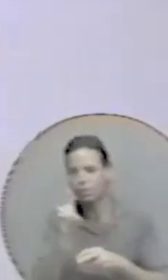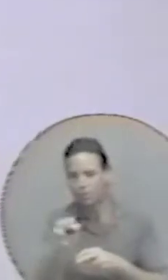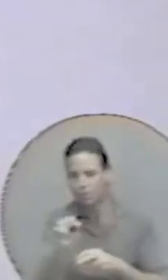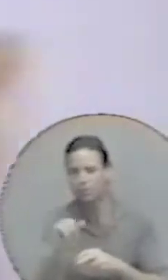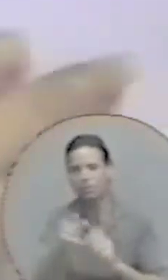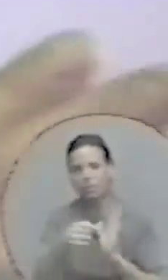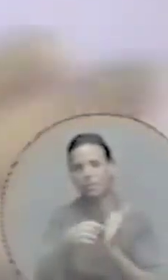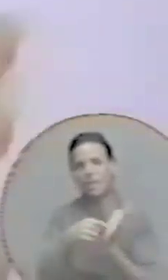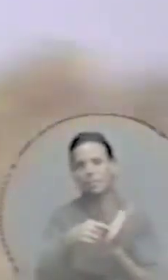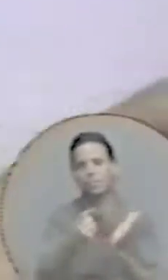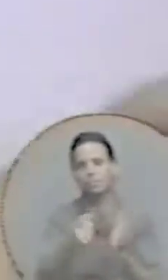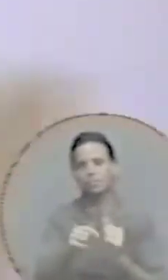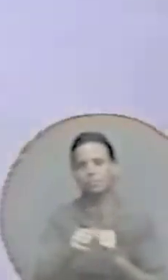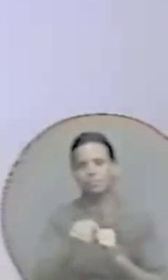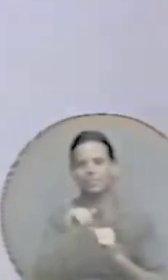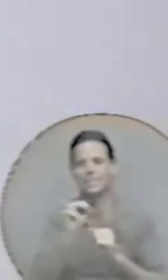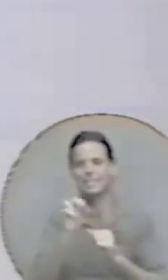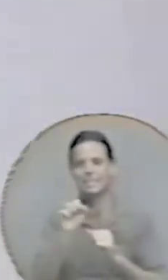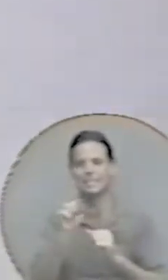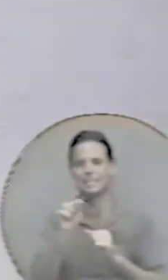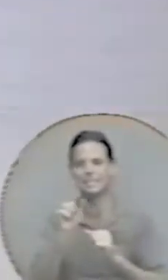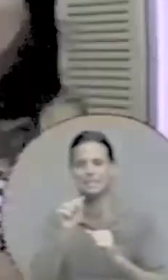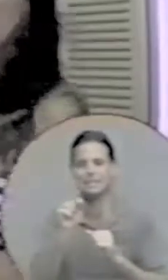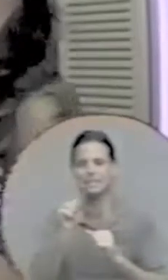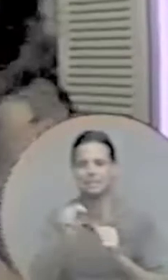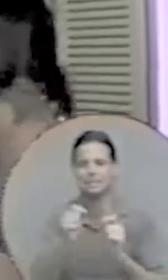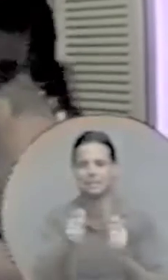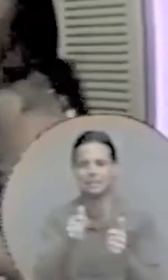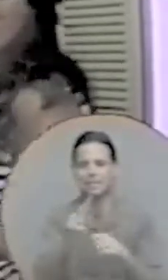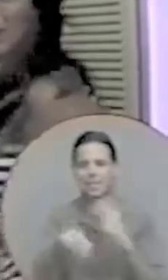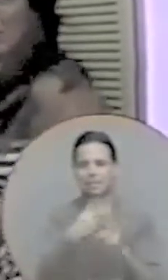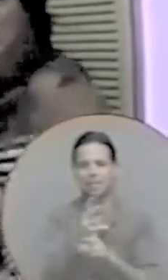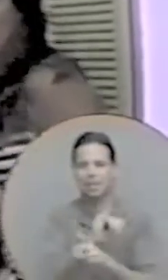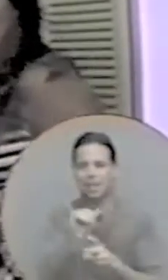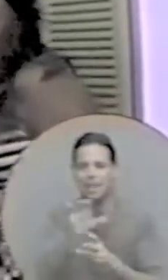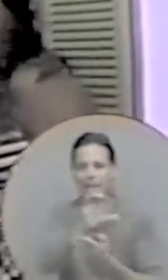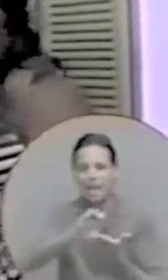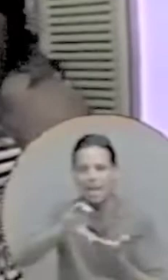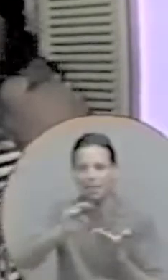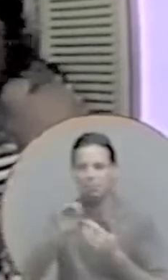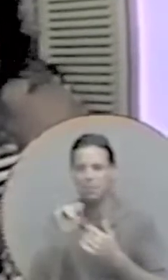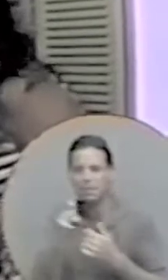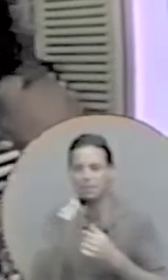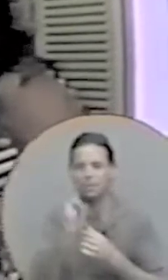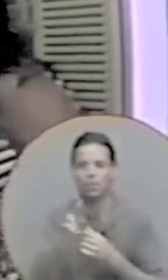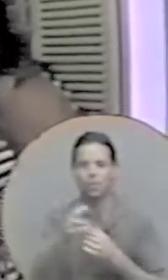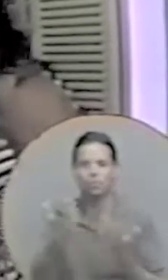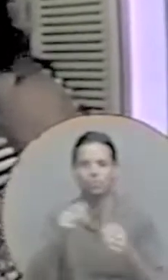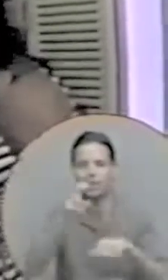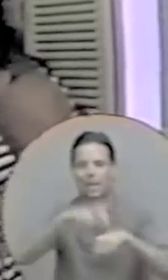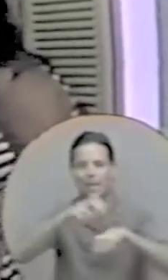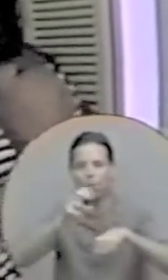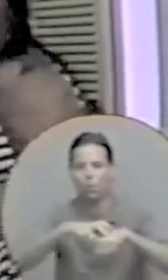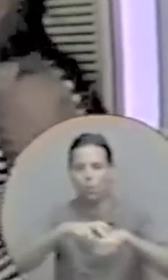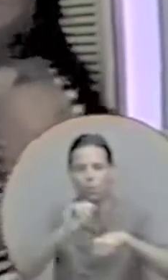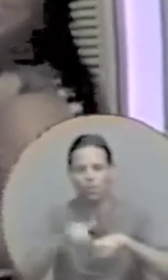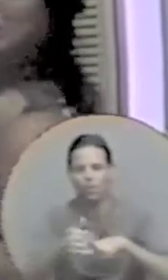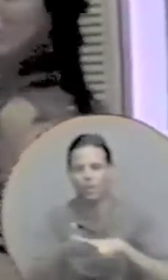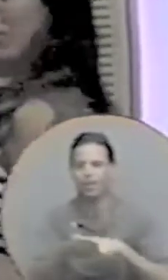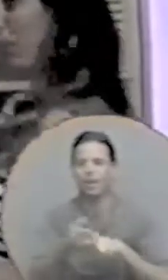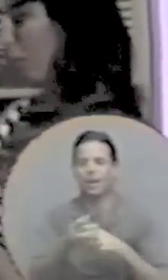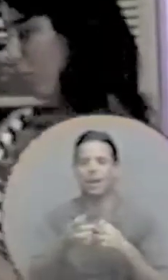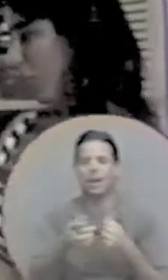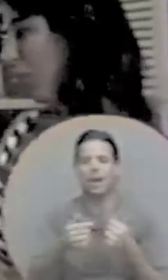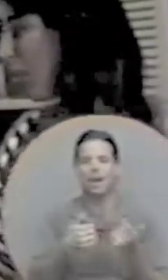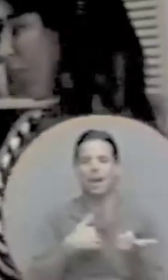example, instant type foods or things that might come in a box, anything from cake mix to potatoes in this case,